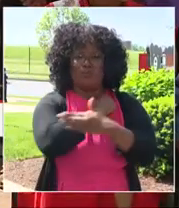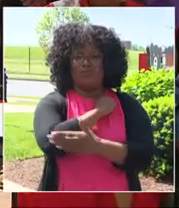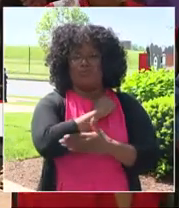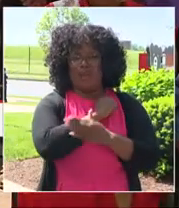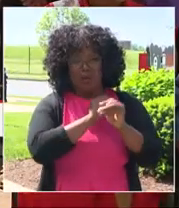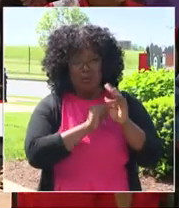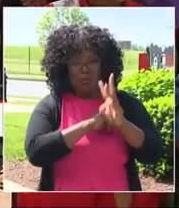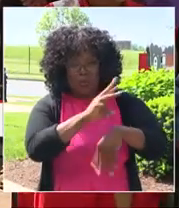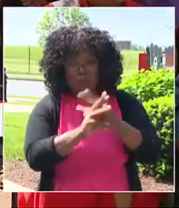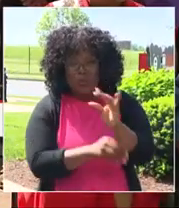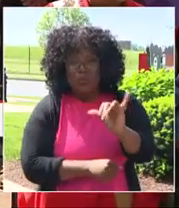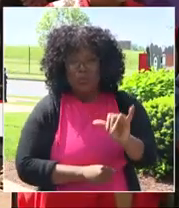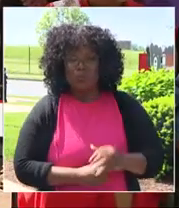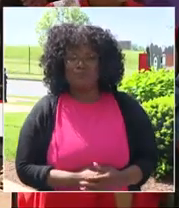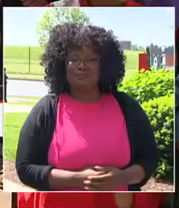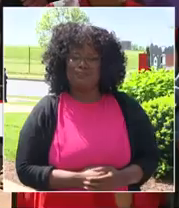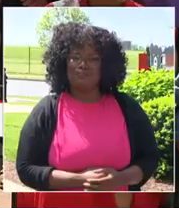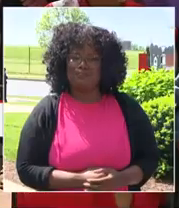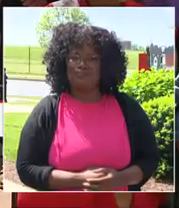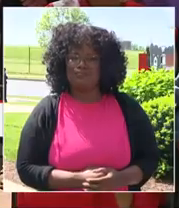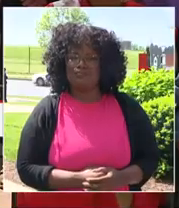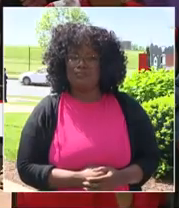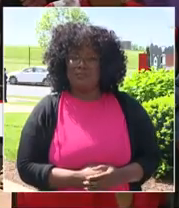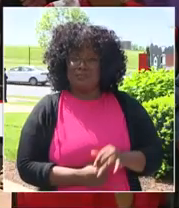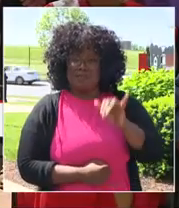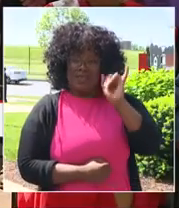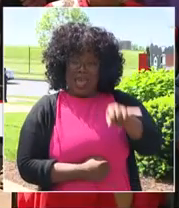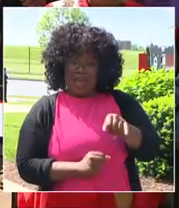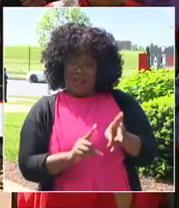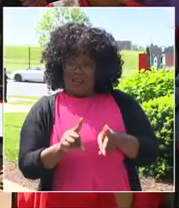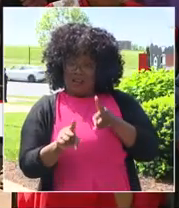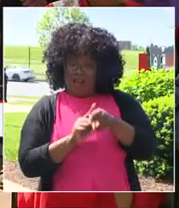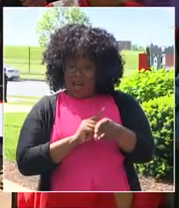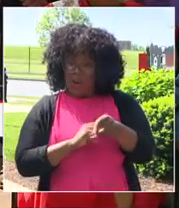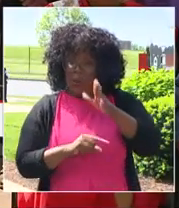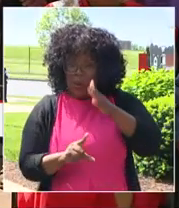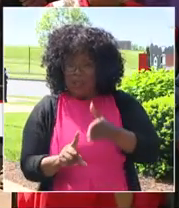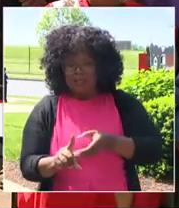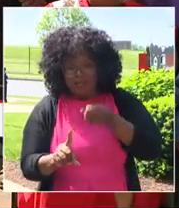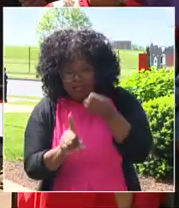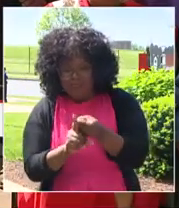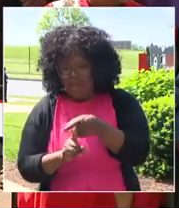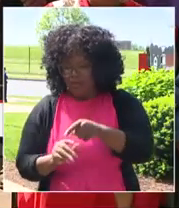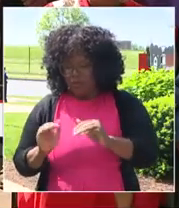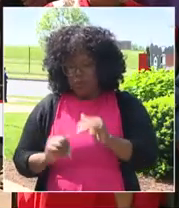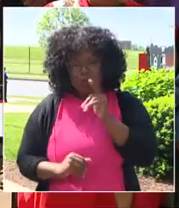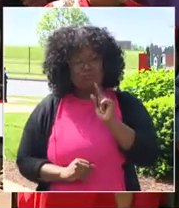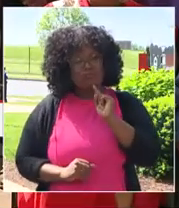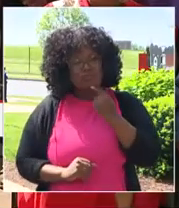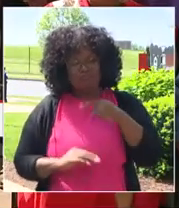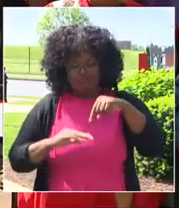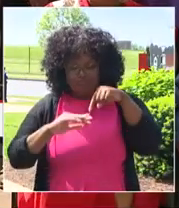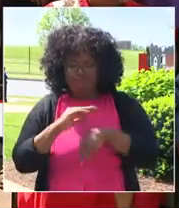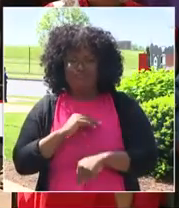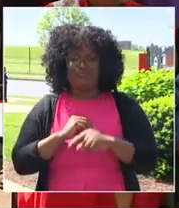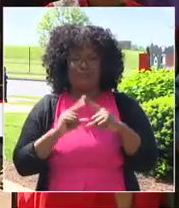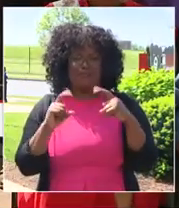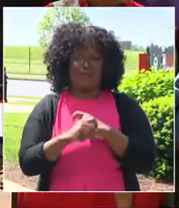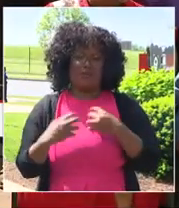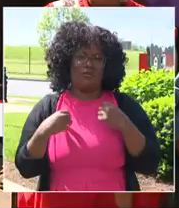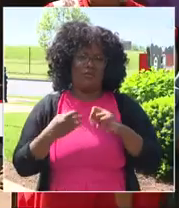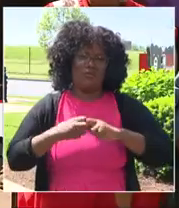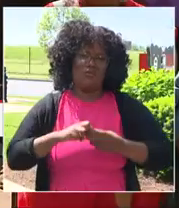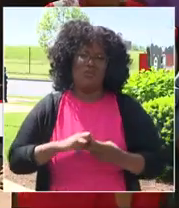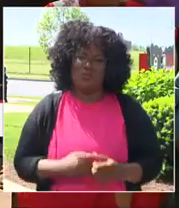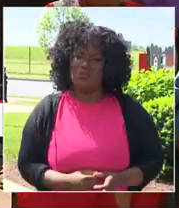like this would also affect children with chronic or complex needs, where Medicaid plays a